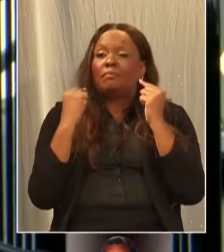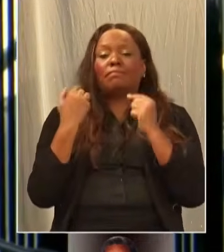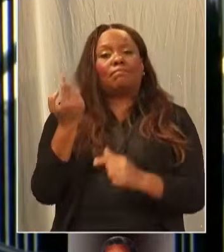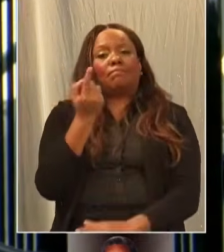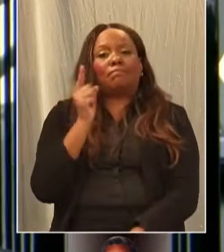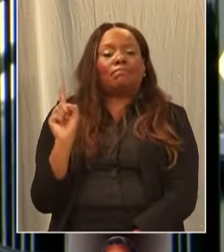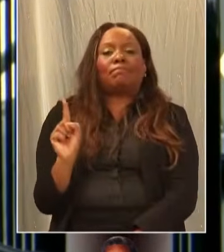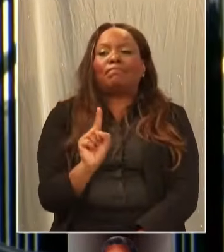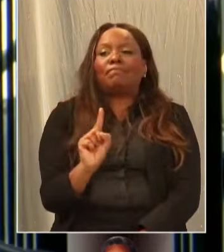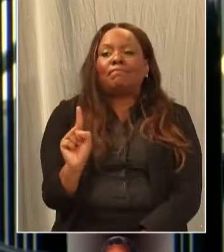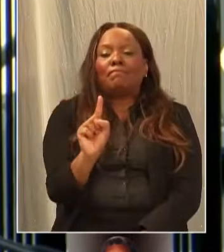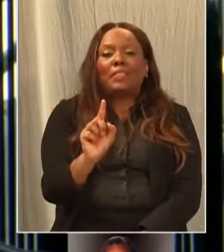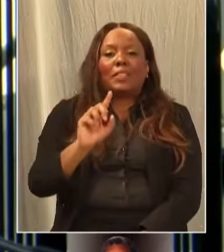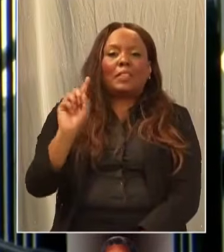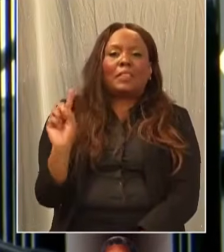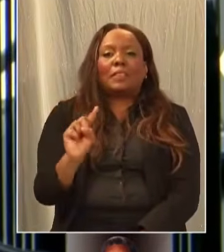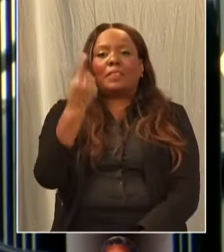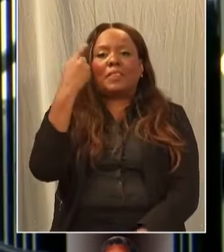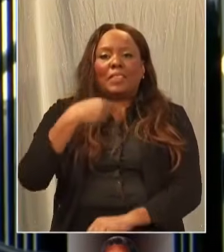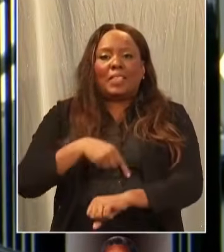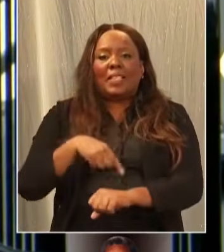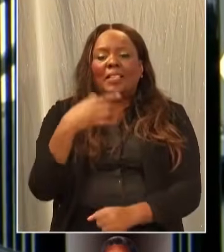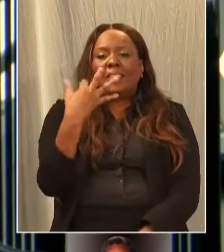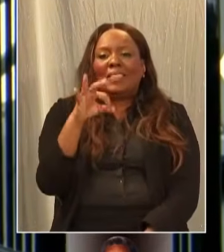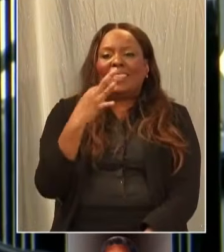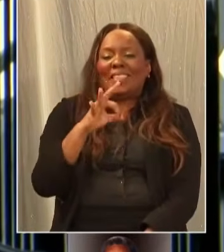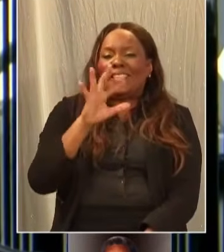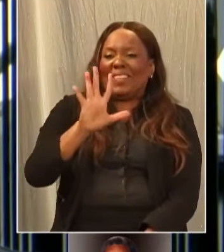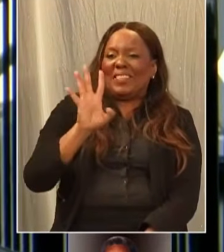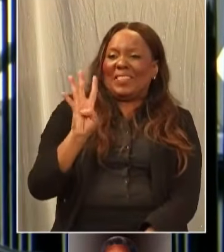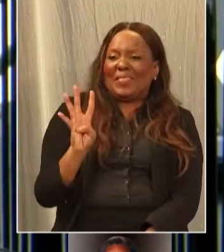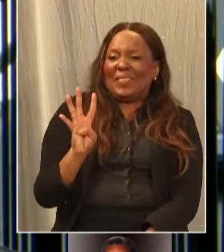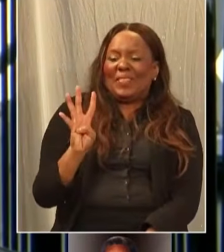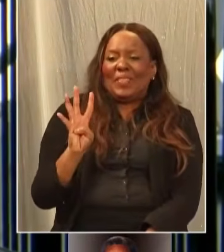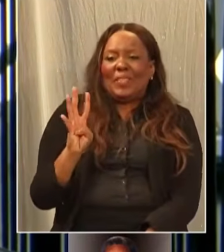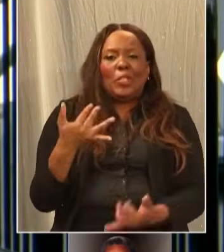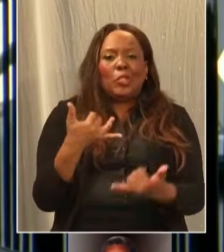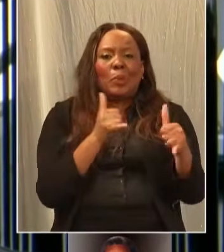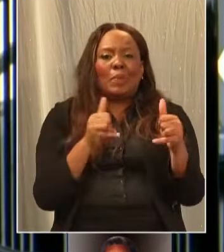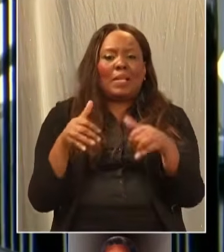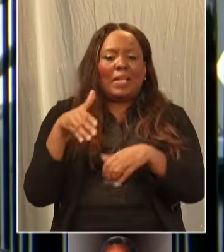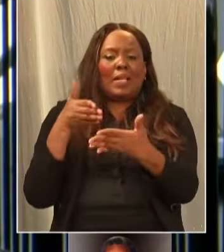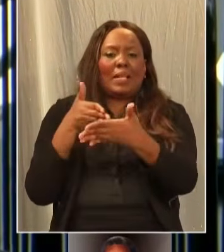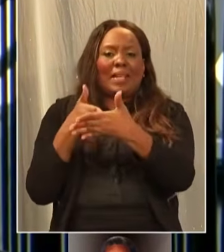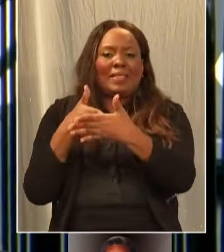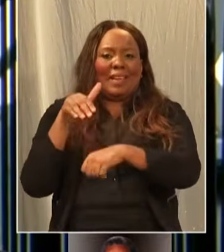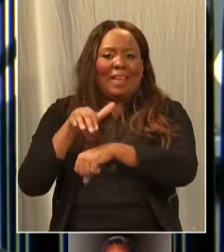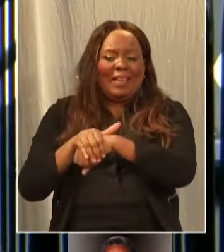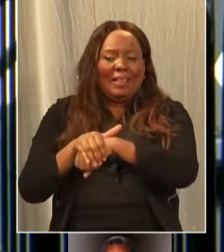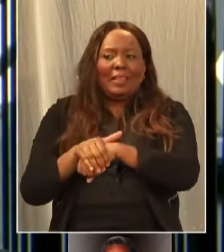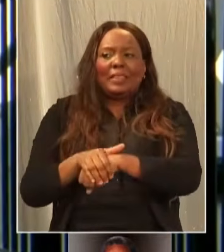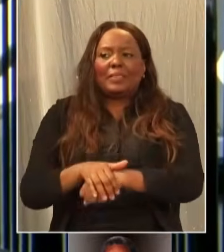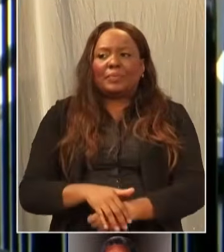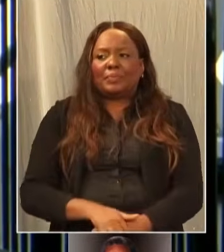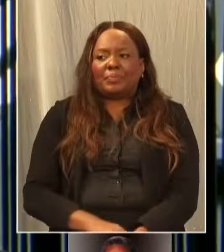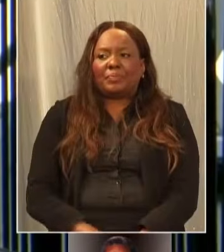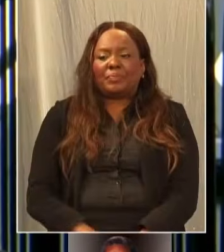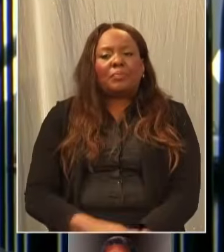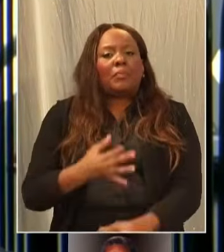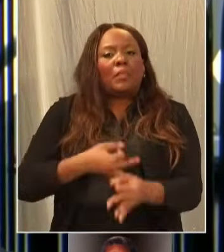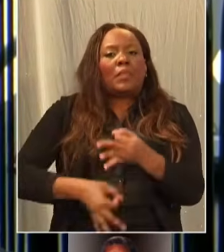debut against England in 1954 as a slow left-arm bowler, replacing Alf